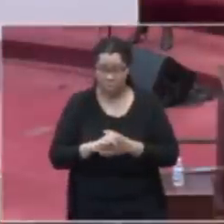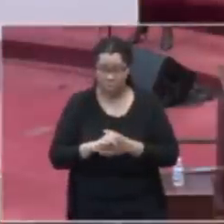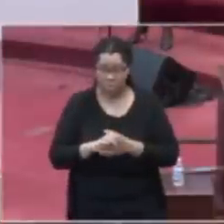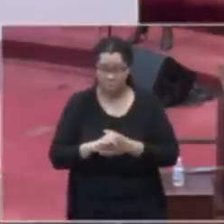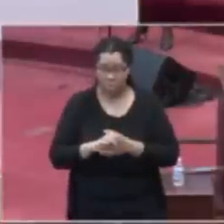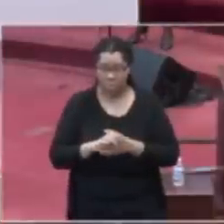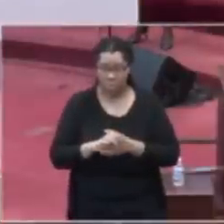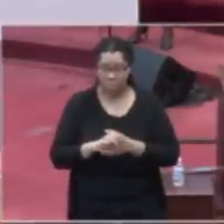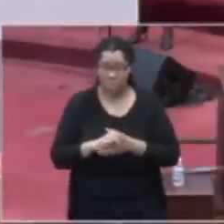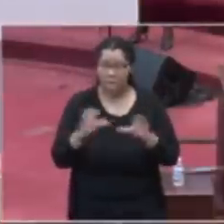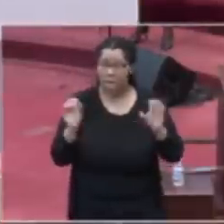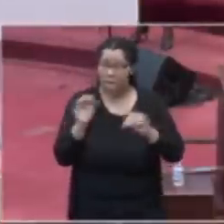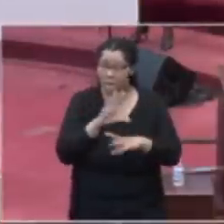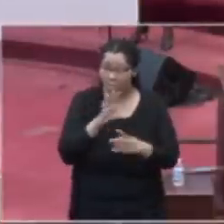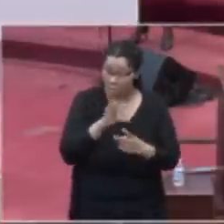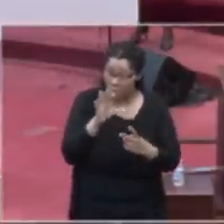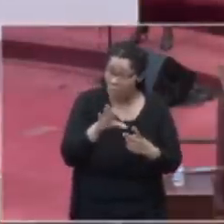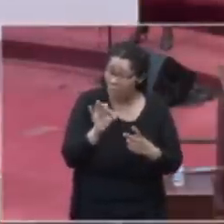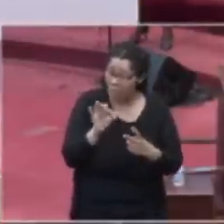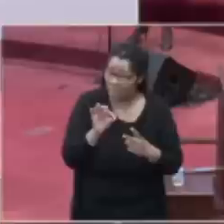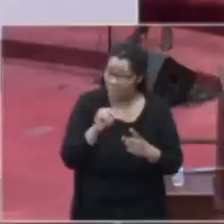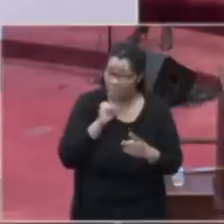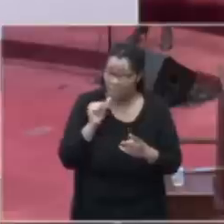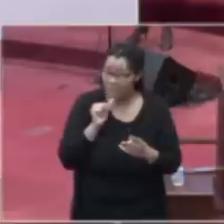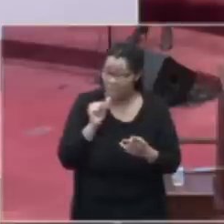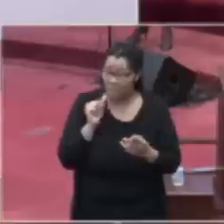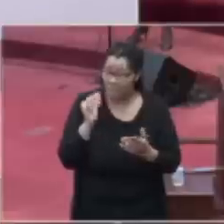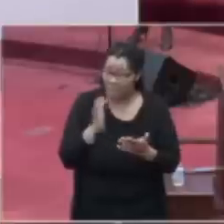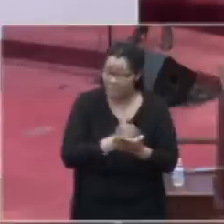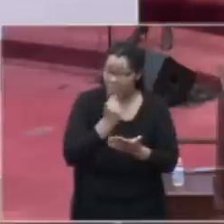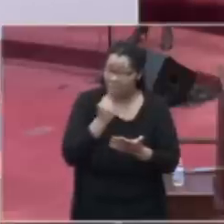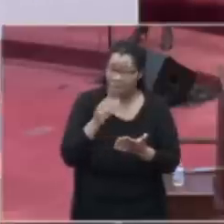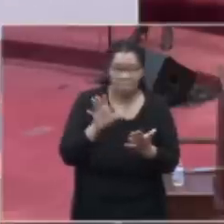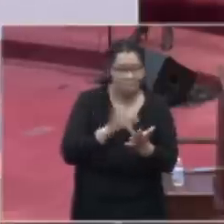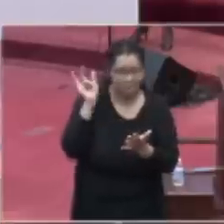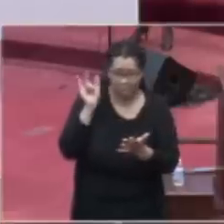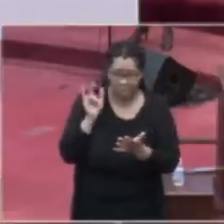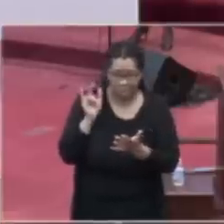not one choice for granted.